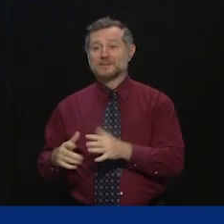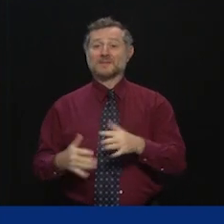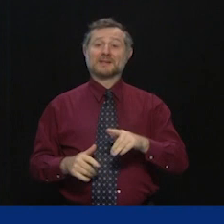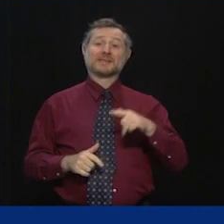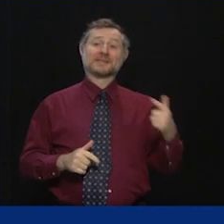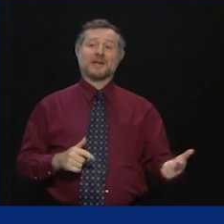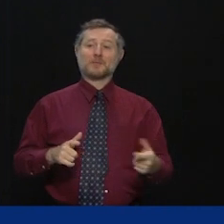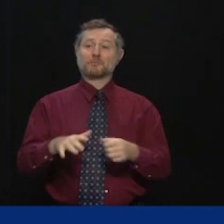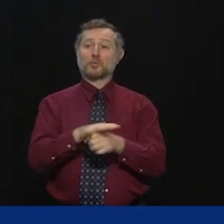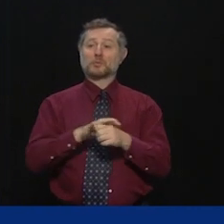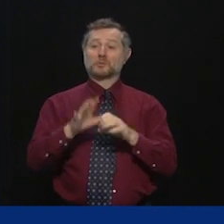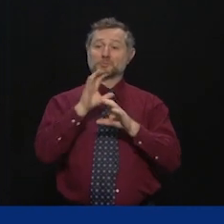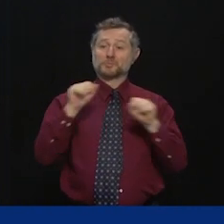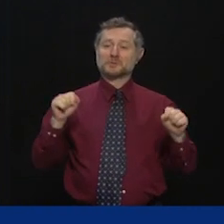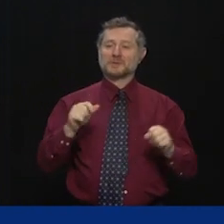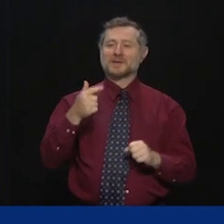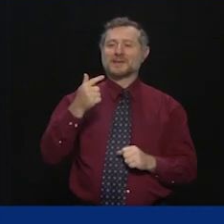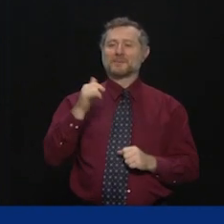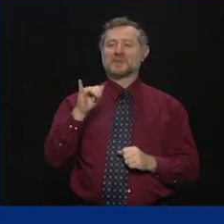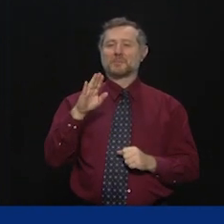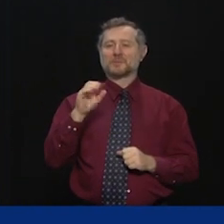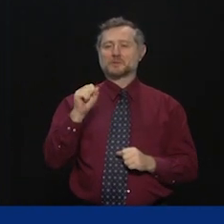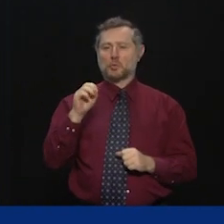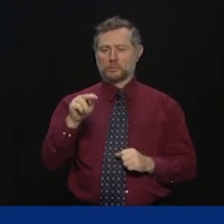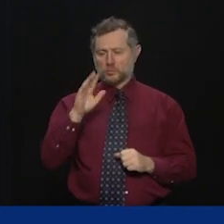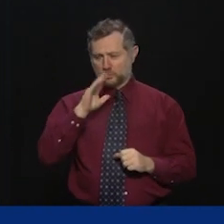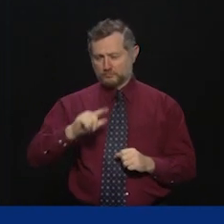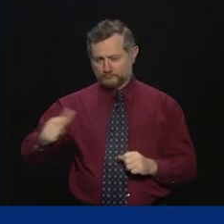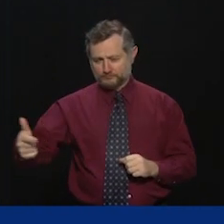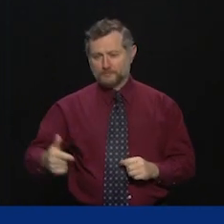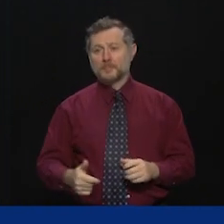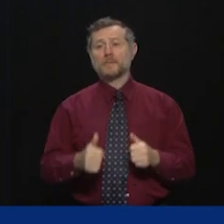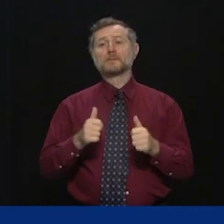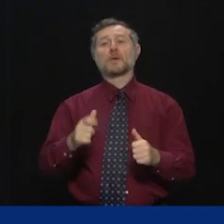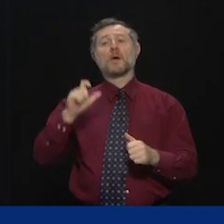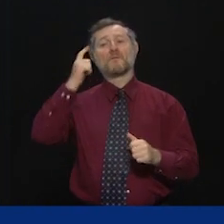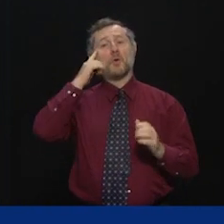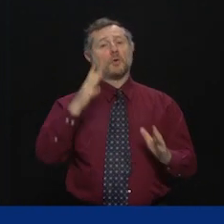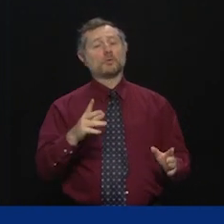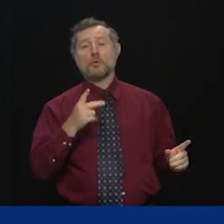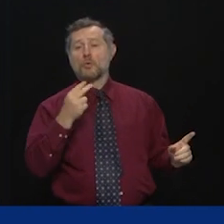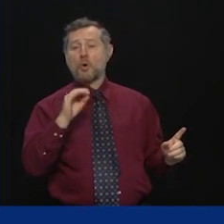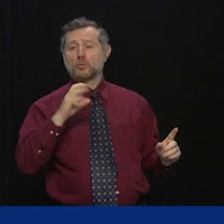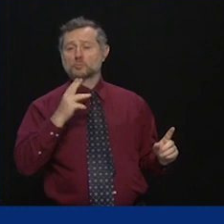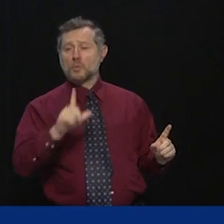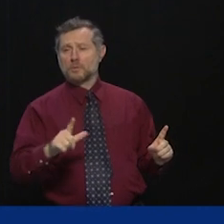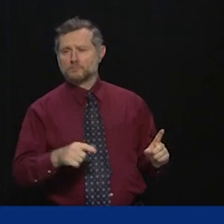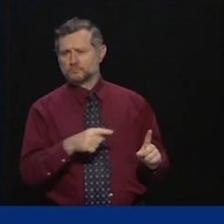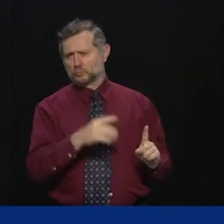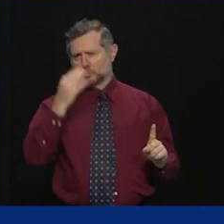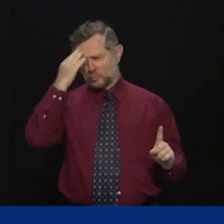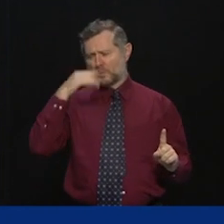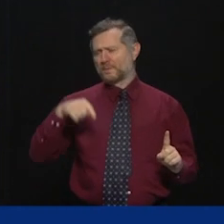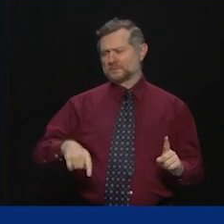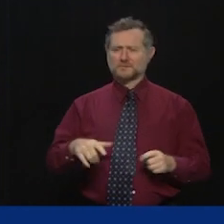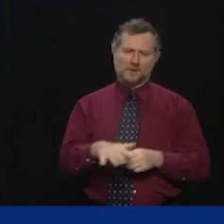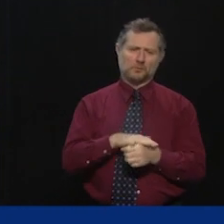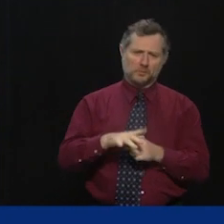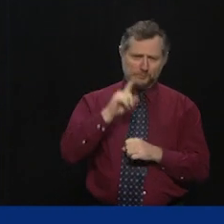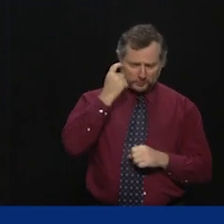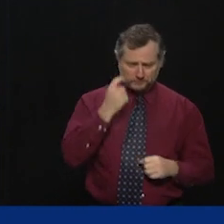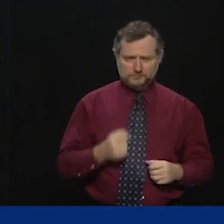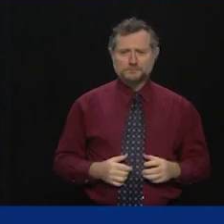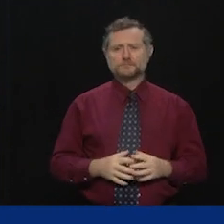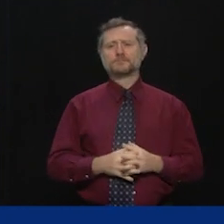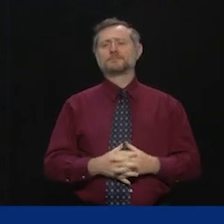Gibson, to Madam Governor, Kathy Hochul. As Jamal said, you are no stranger to our borough. I just want to